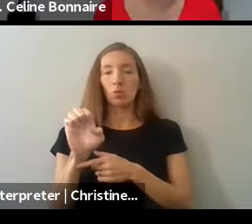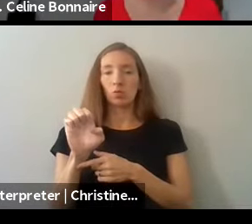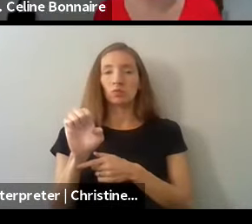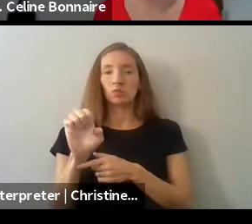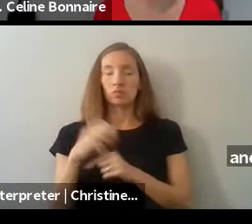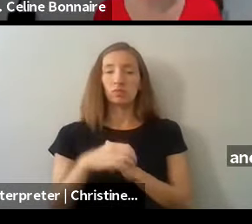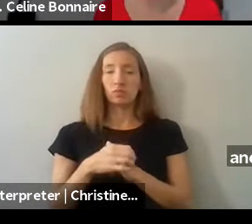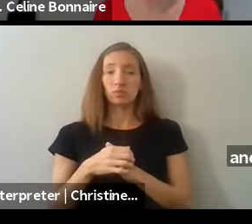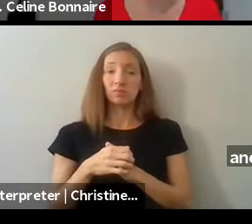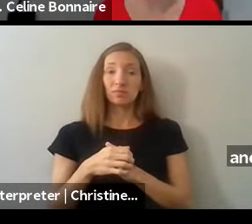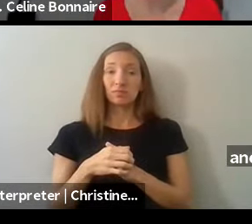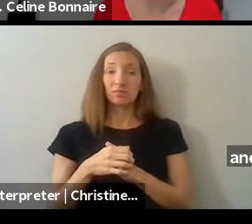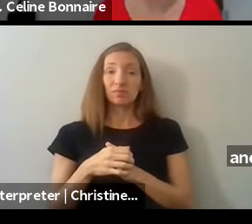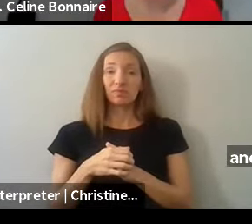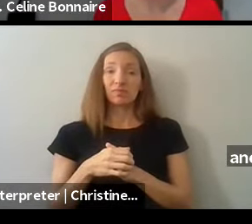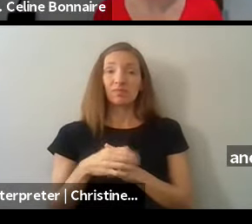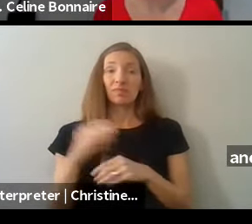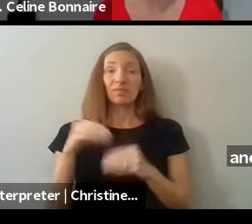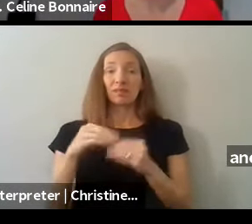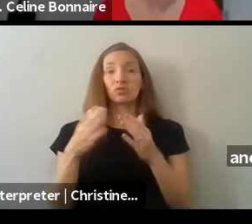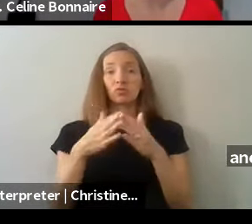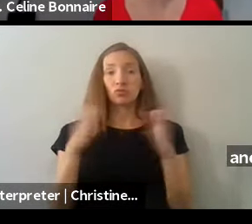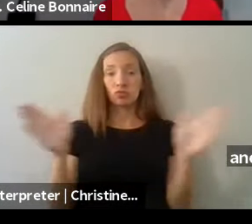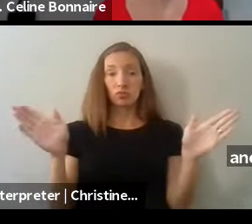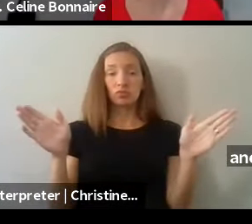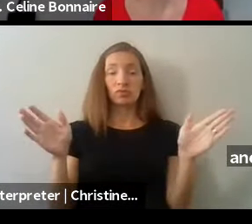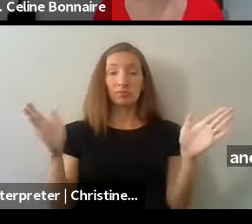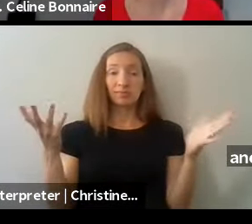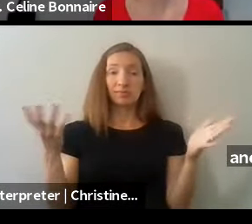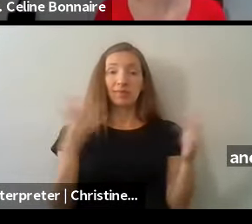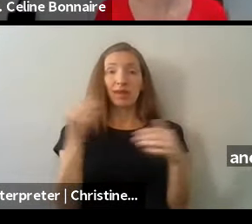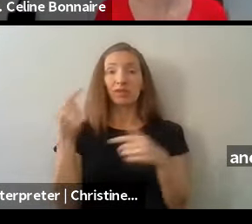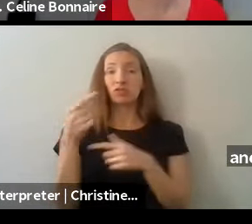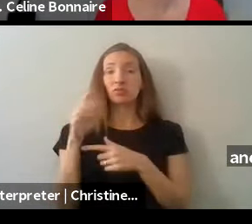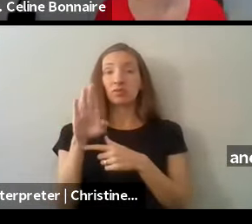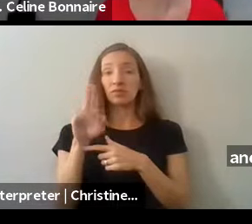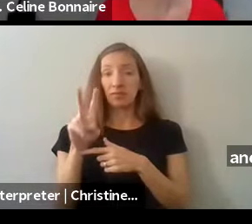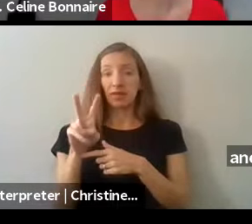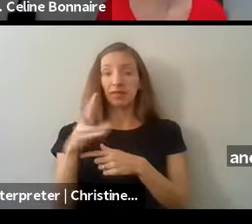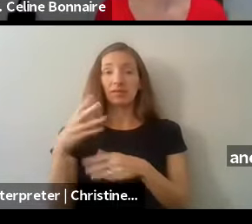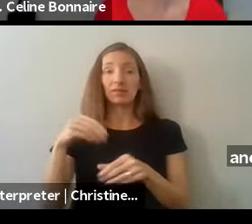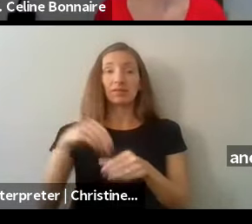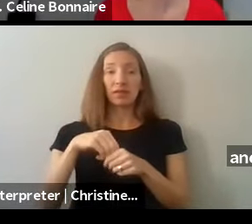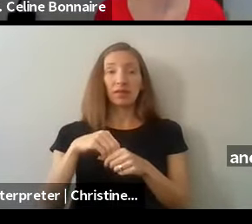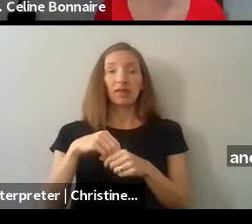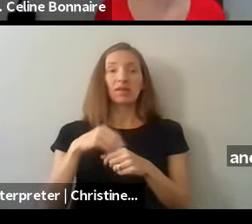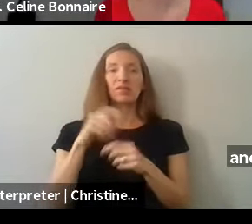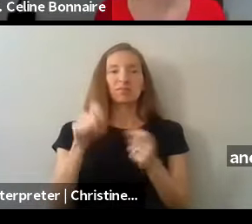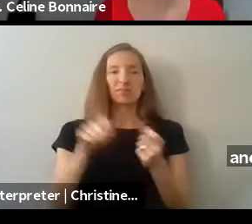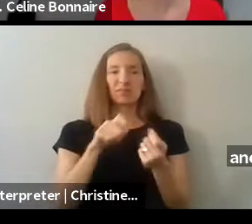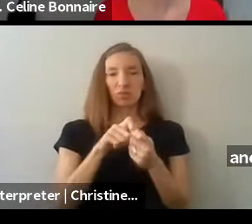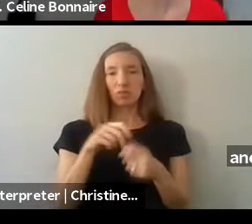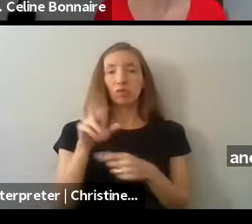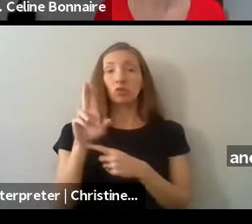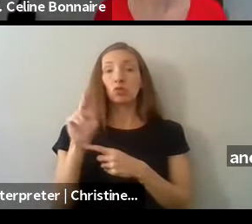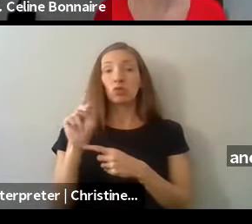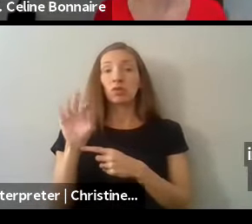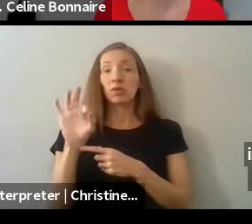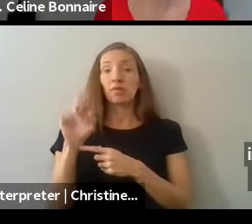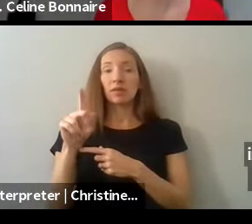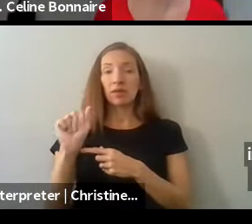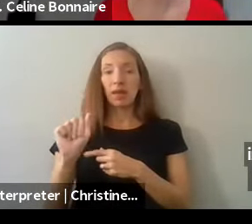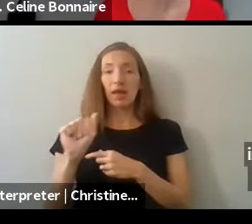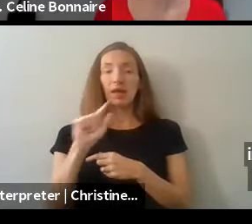particular. UNFPA is proud to support the UN system and national partner in their effort to